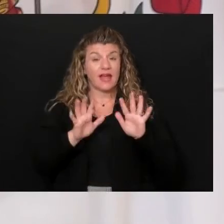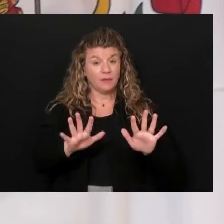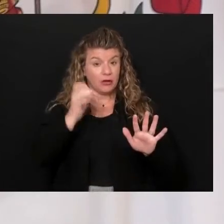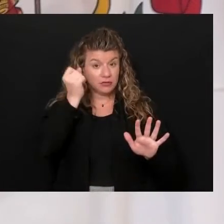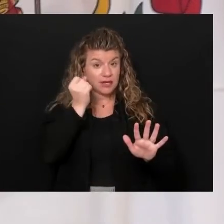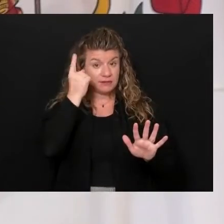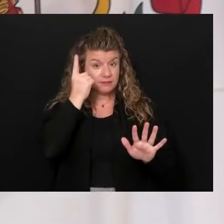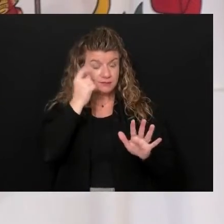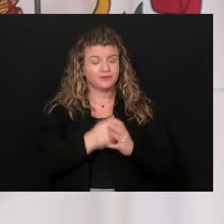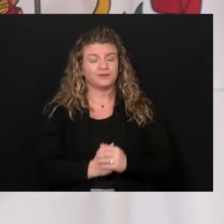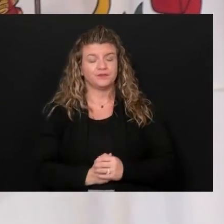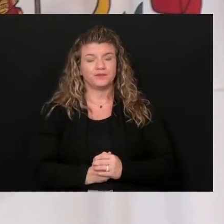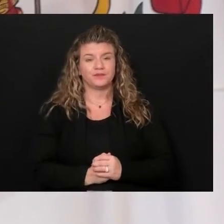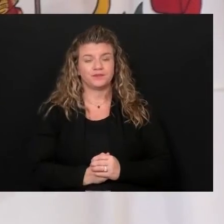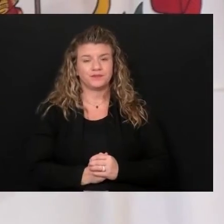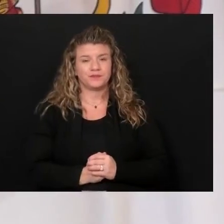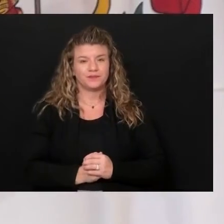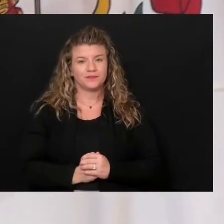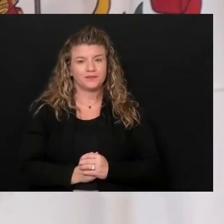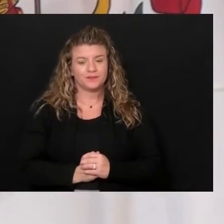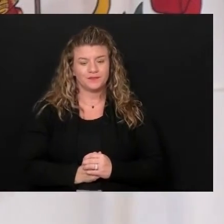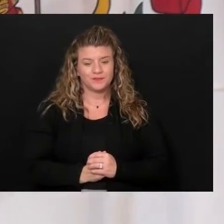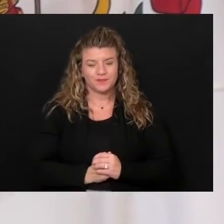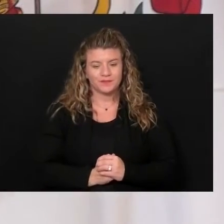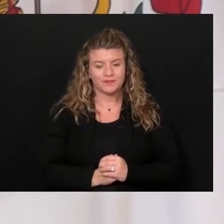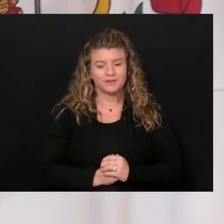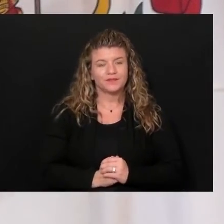this. Let me just tell you just this.